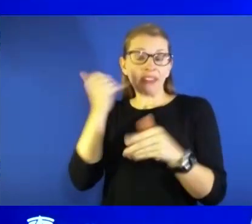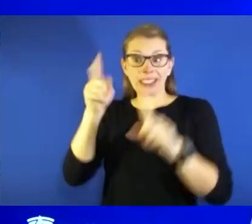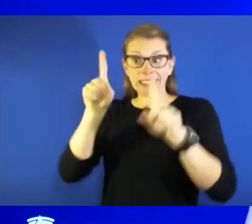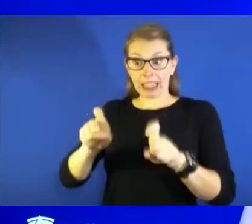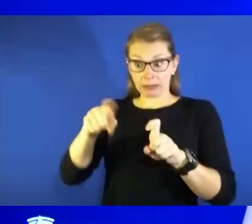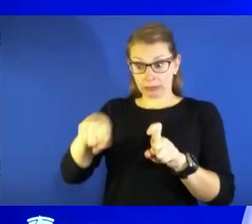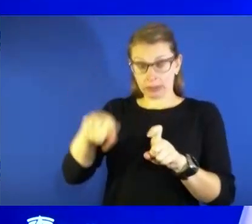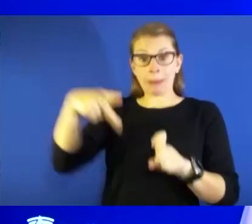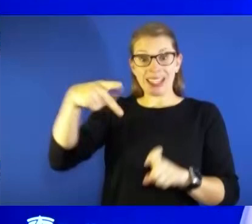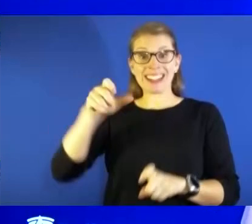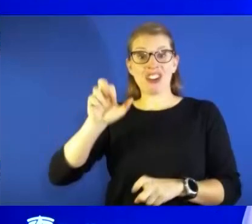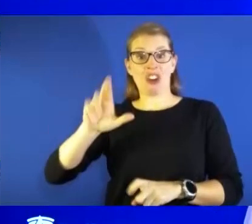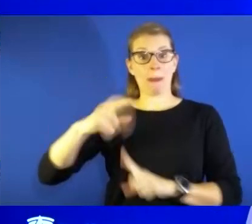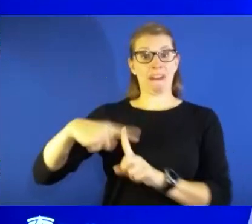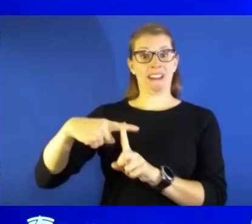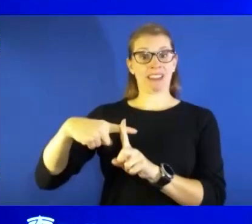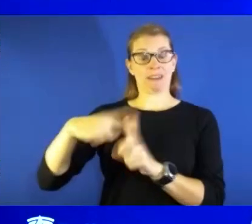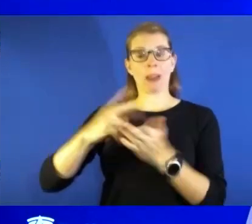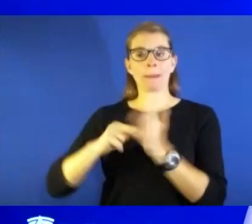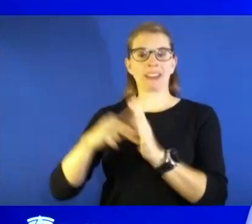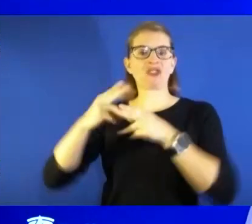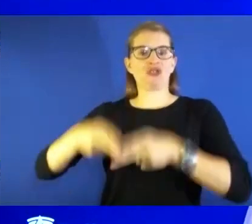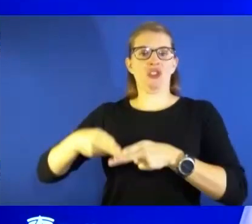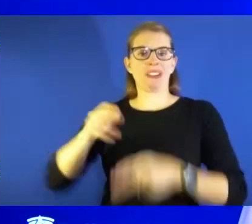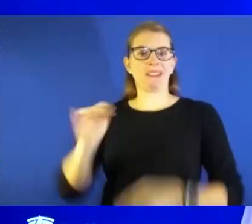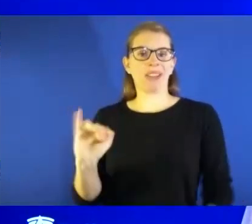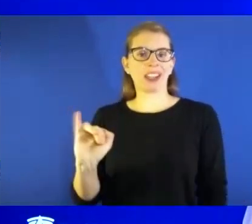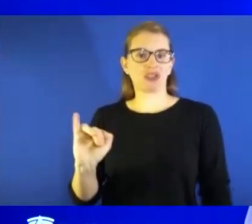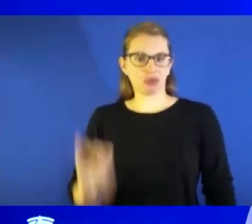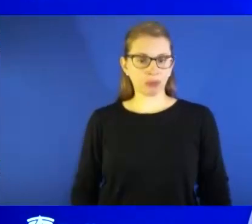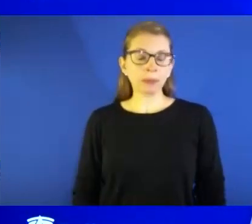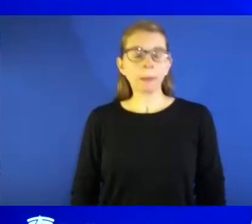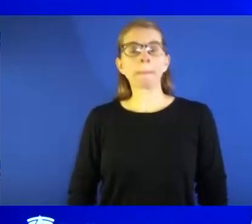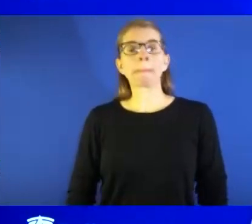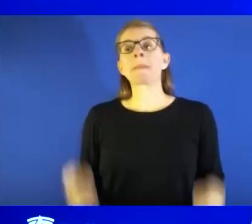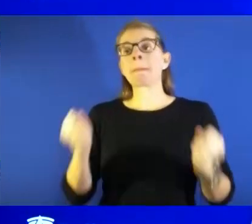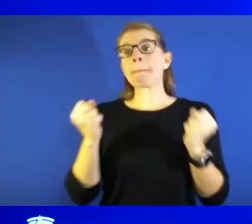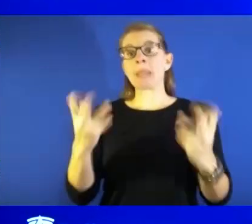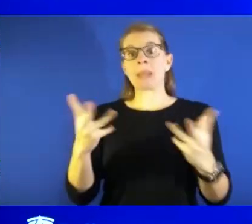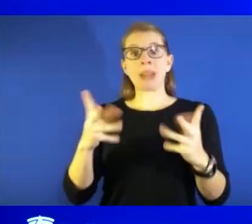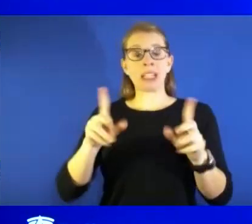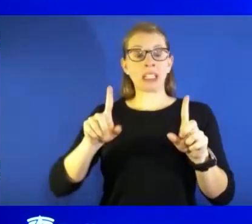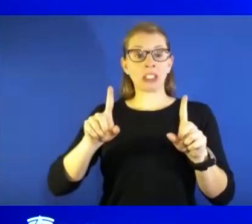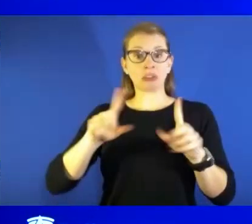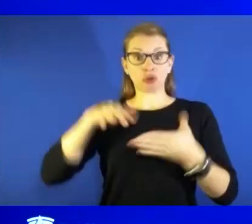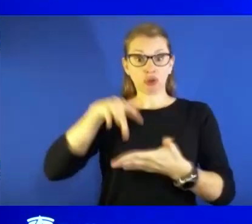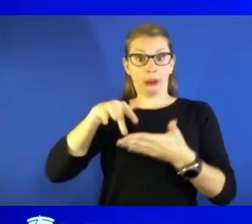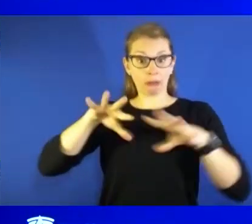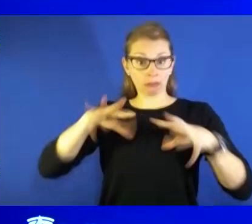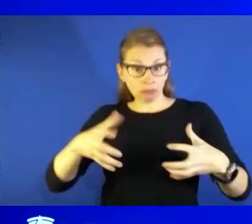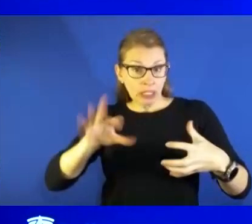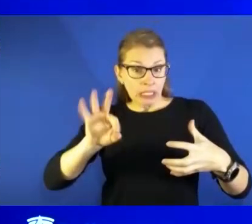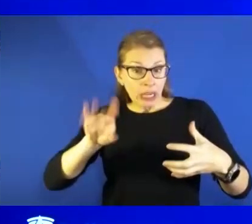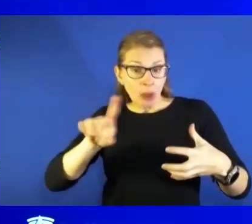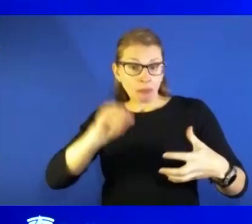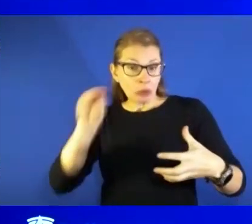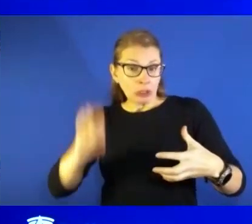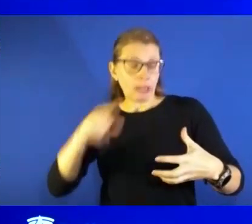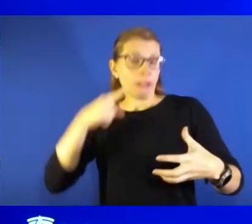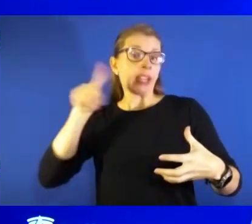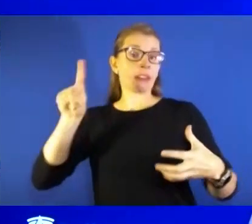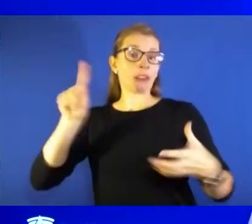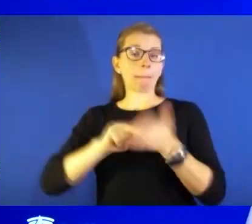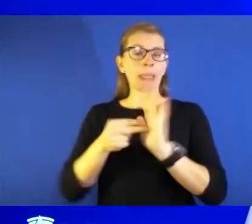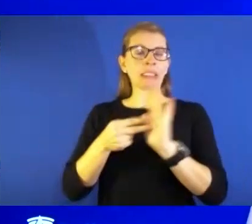PCR positive, that's what they're calling infection. So a lot of the trials are looking at that. So if it's 91% effective, that's really